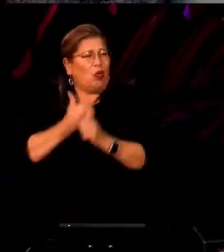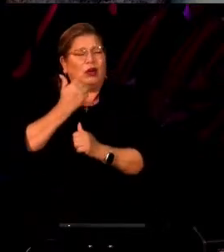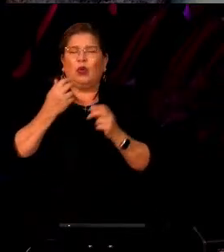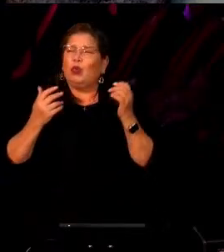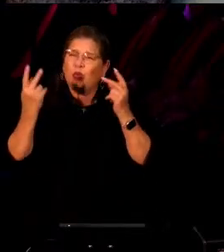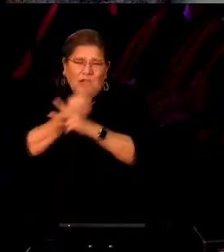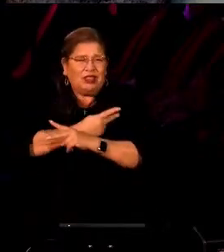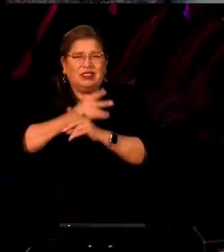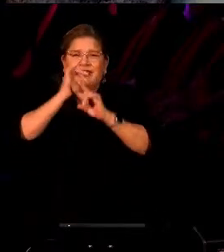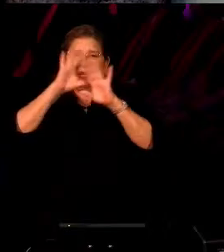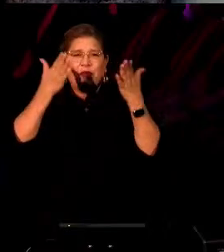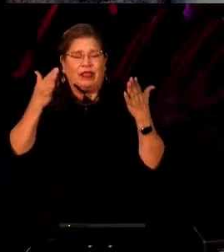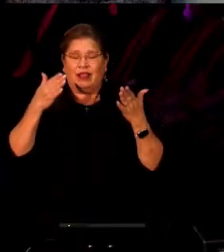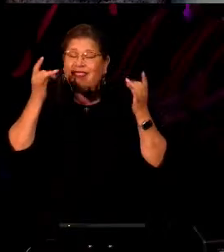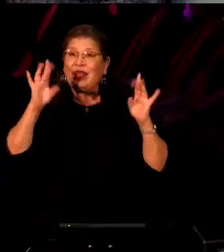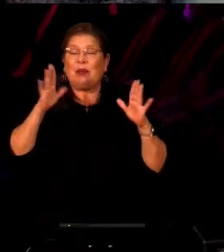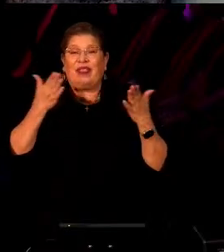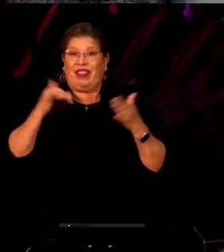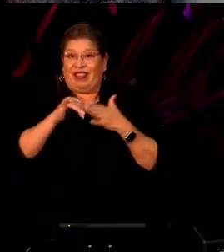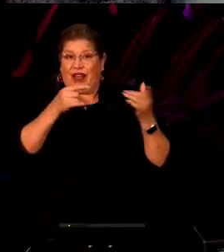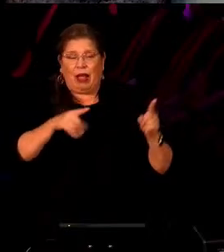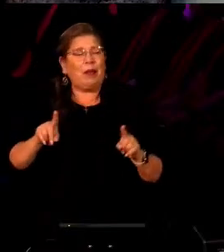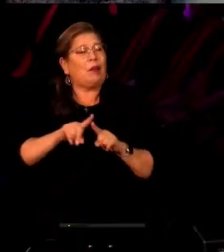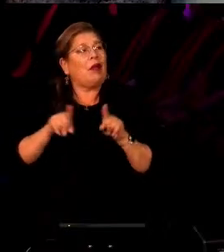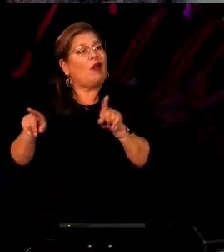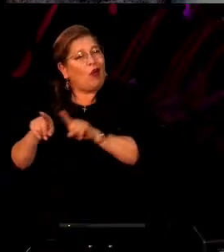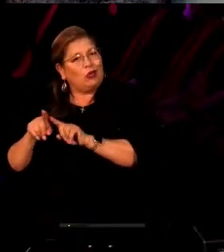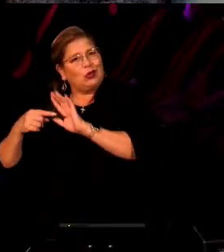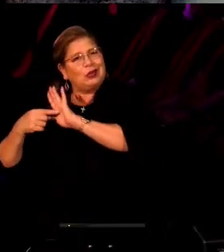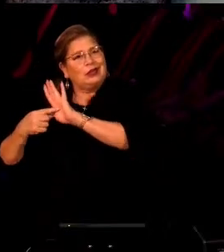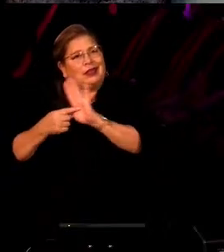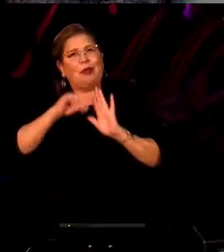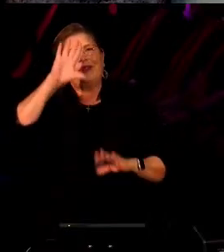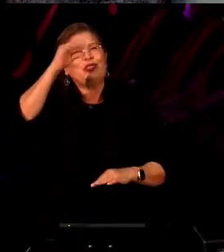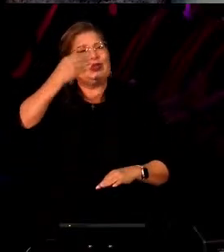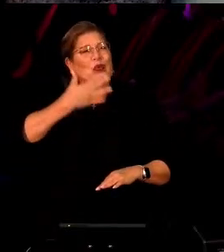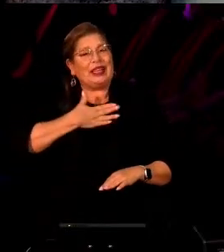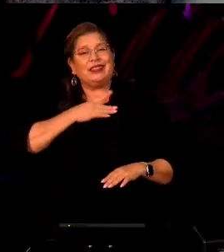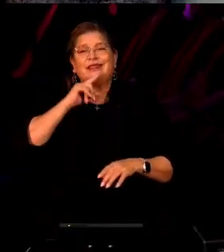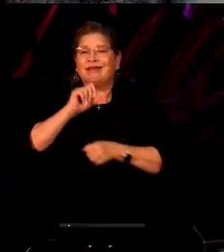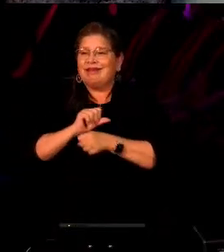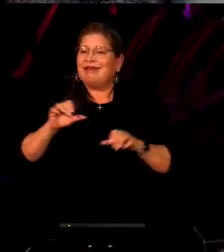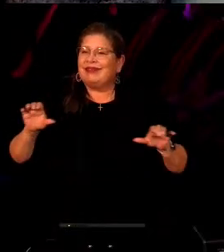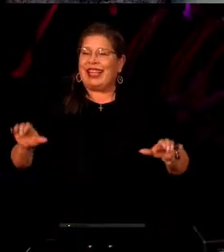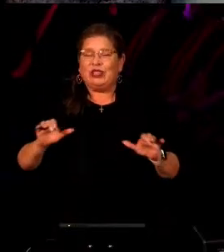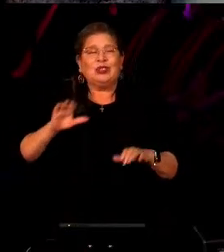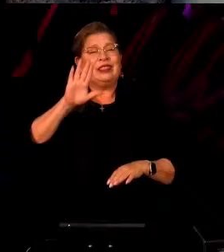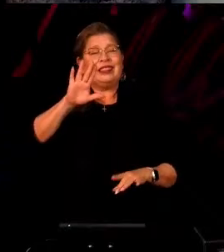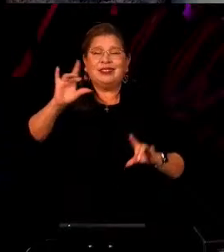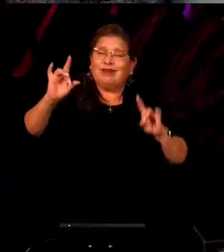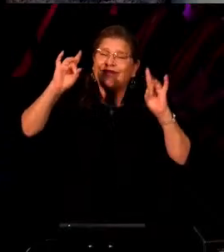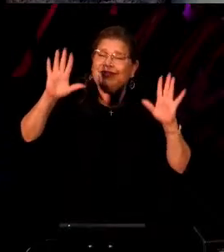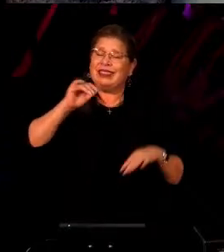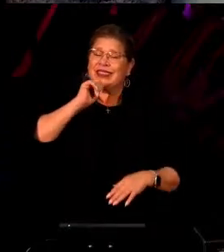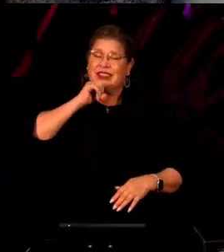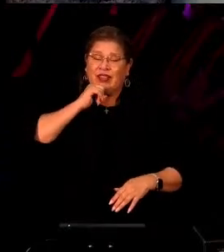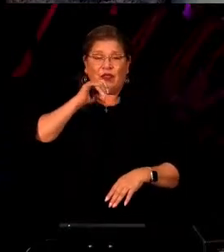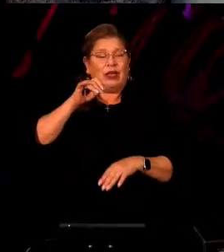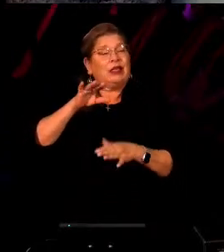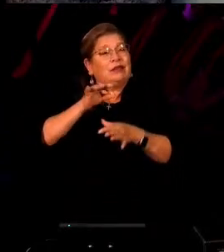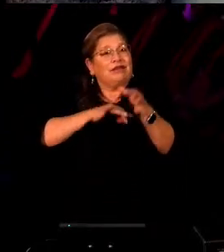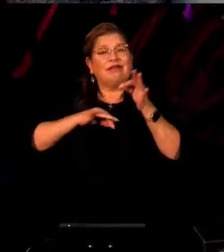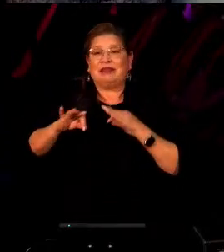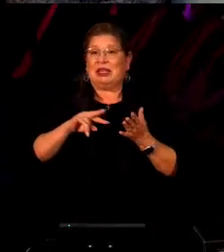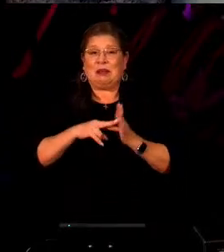is also an example of grace in action. His extreme suffering made a way for us to